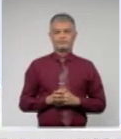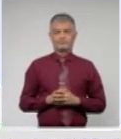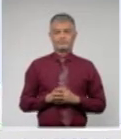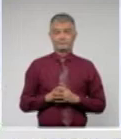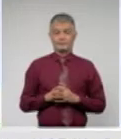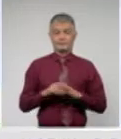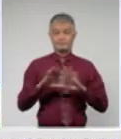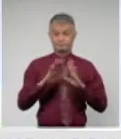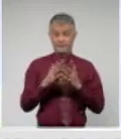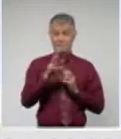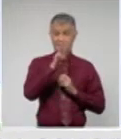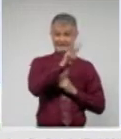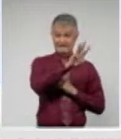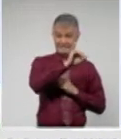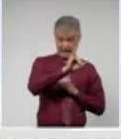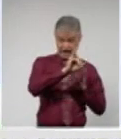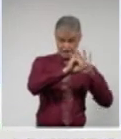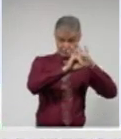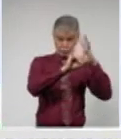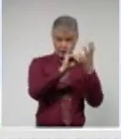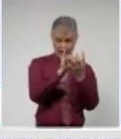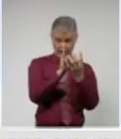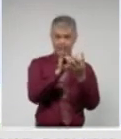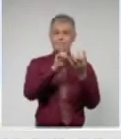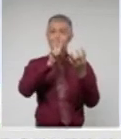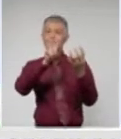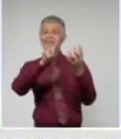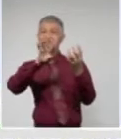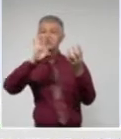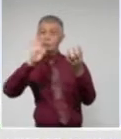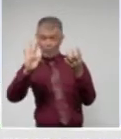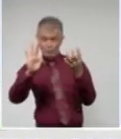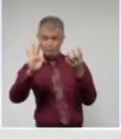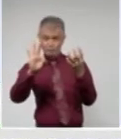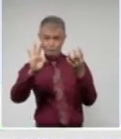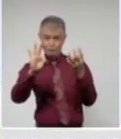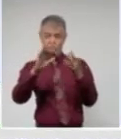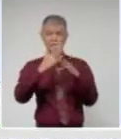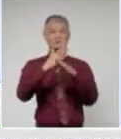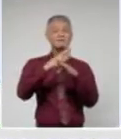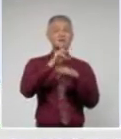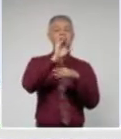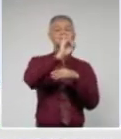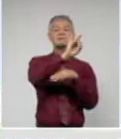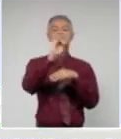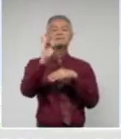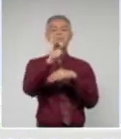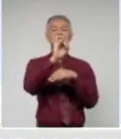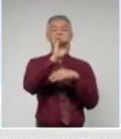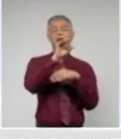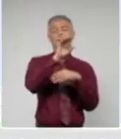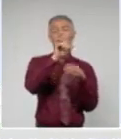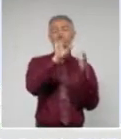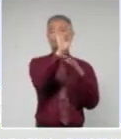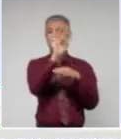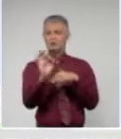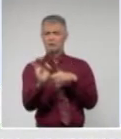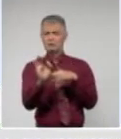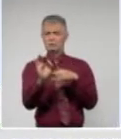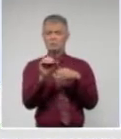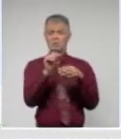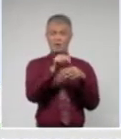with someone who had previously tested positive for the virus. This is the group at highest risk of